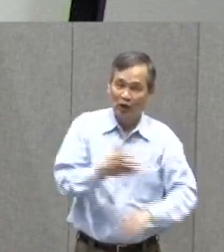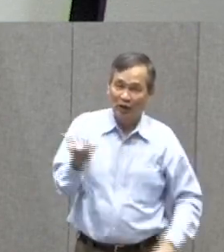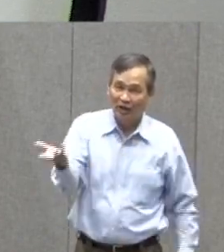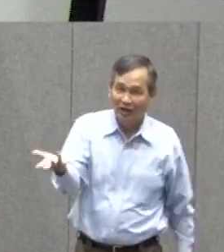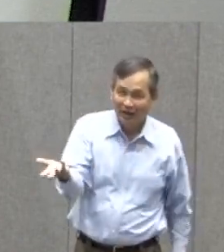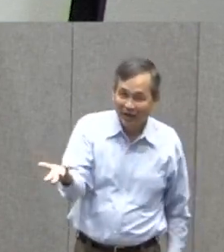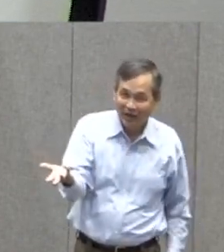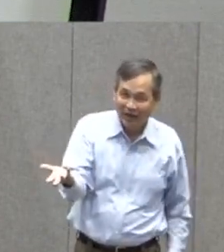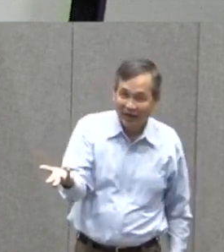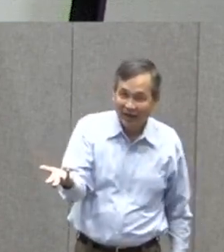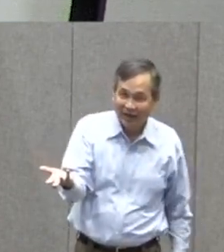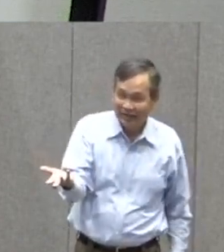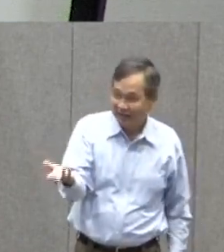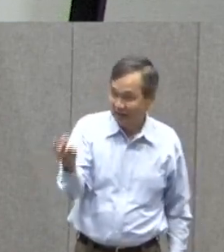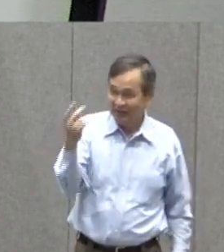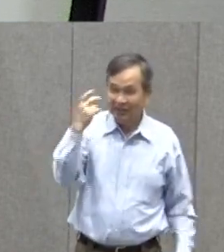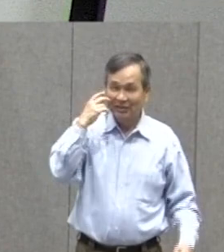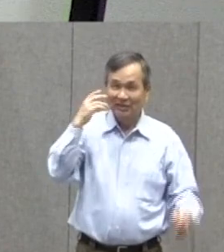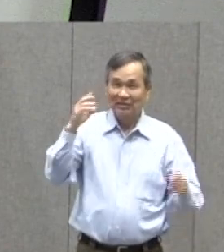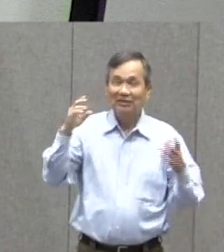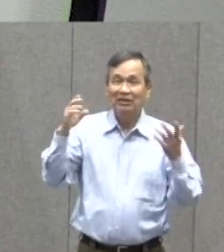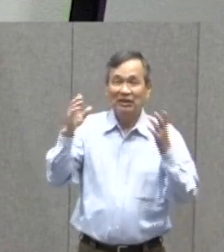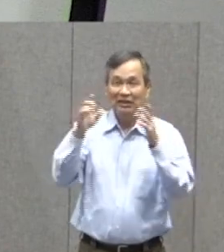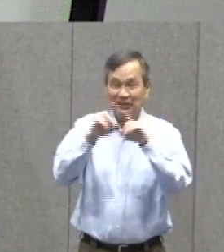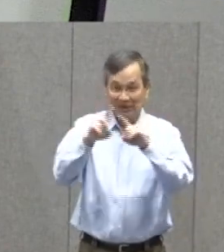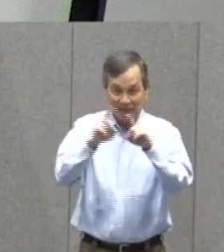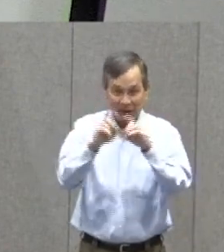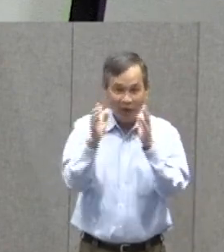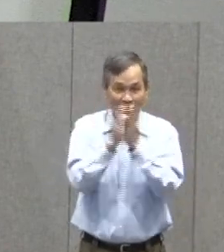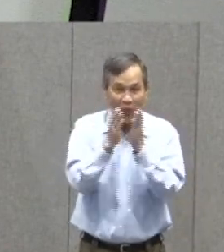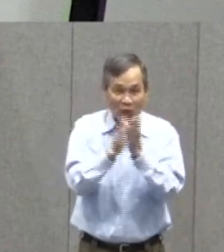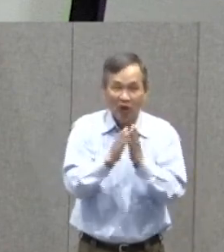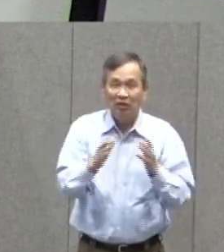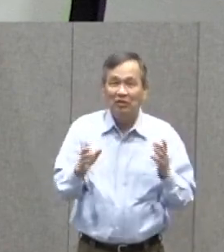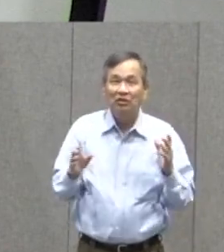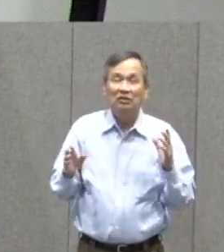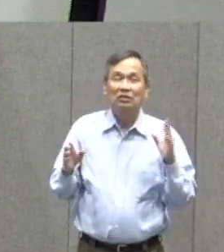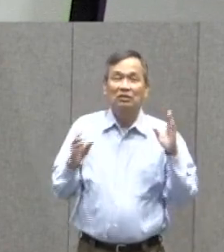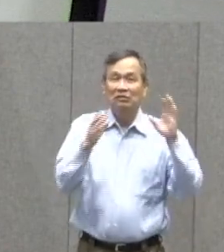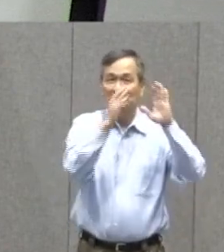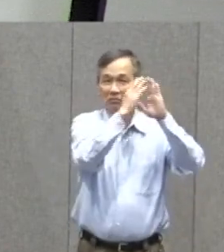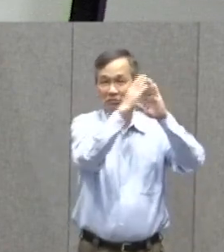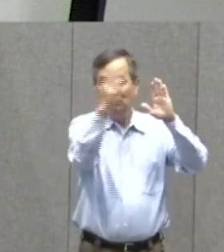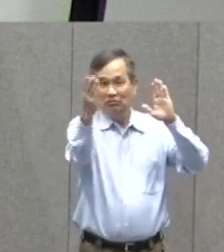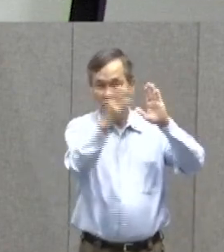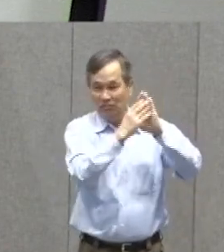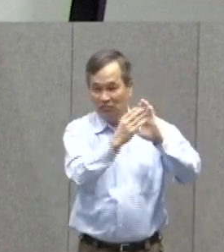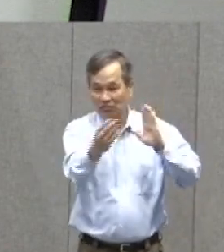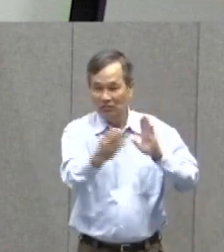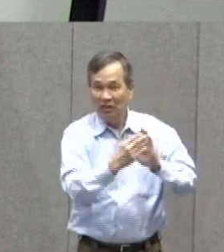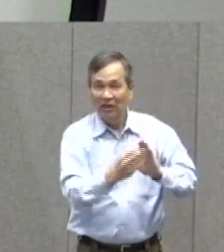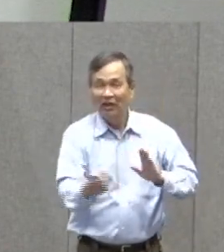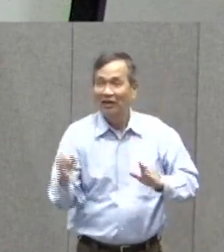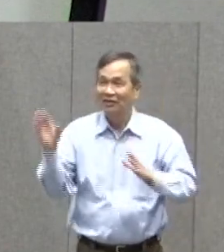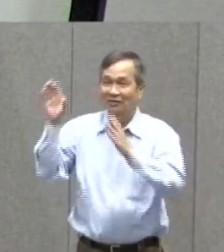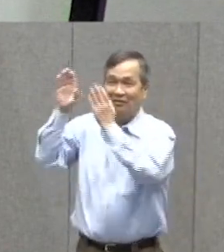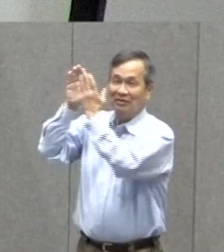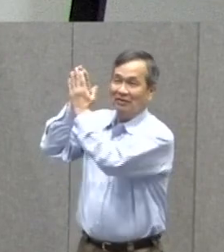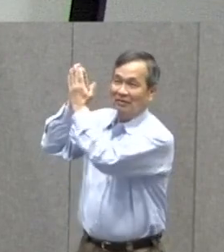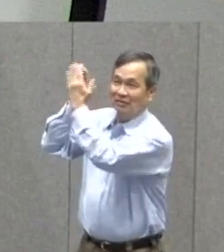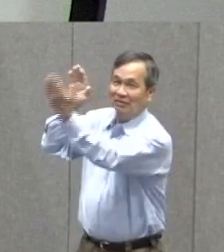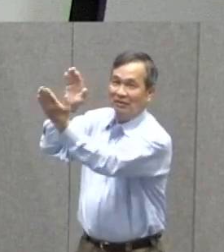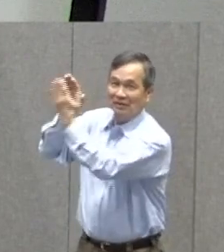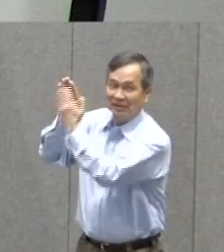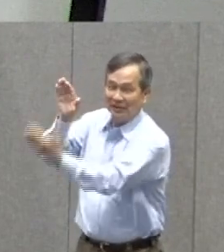it? You can see books, different books. Mi Familia from Carmen Lopez, My